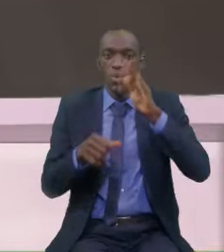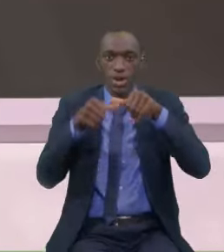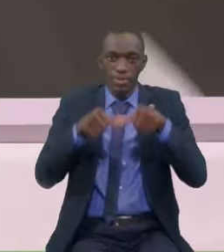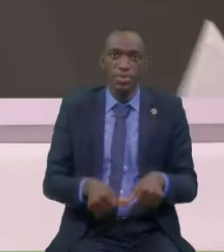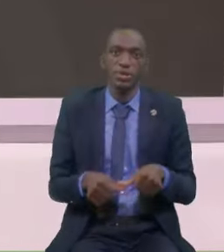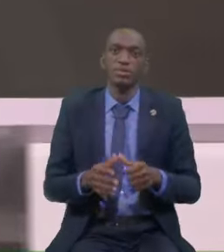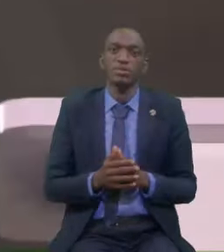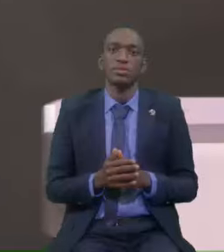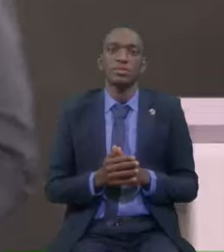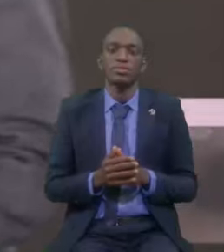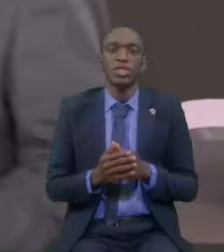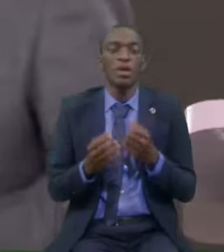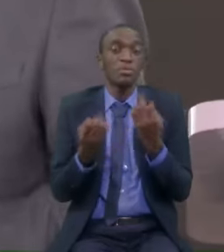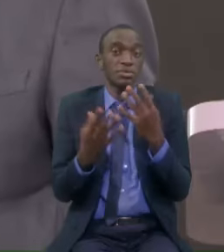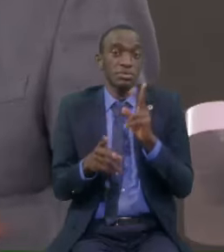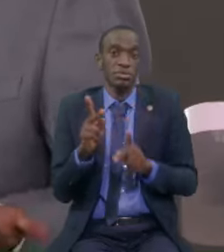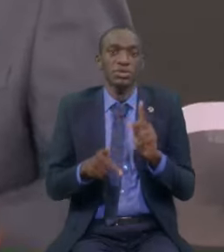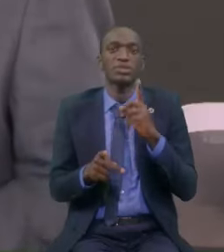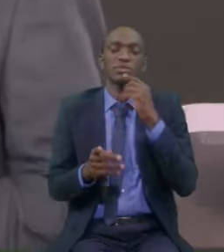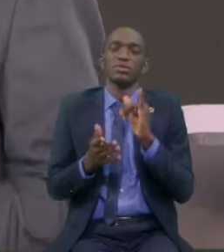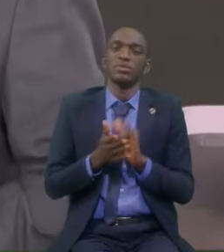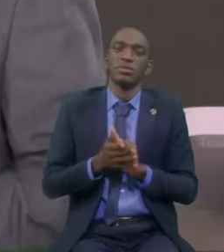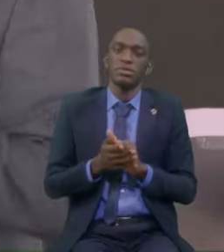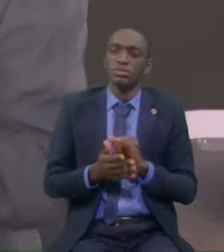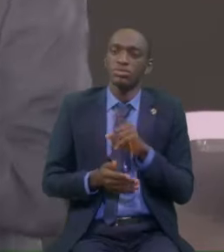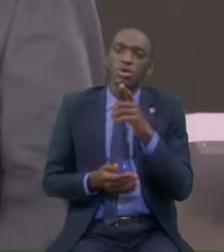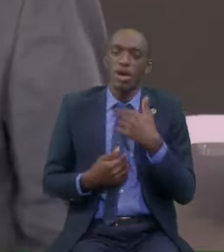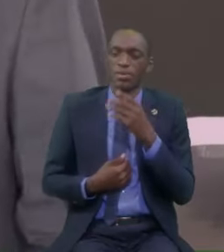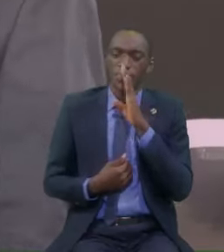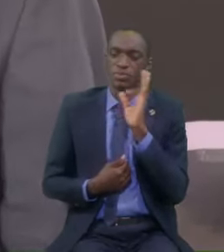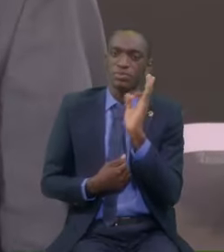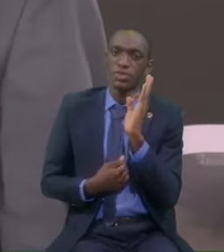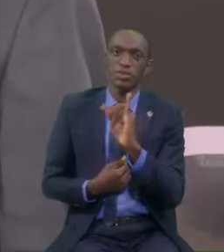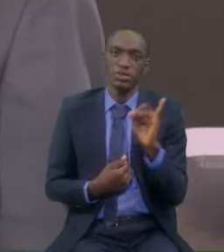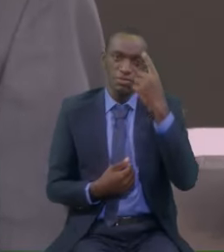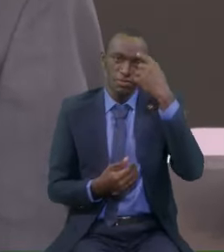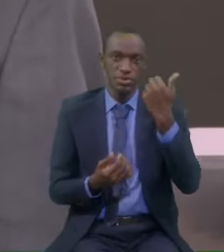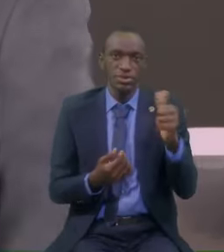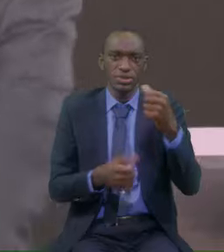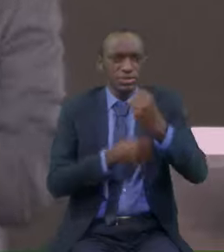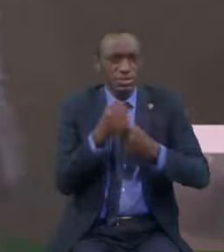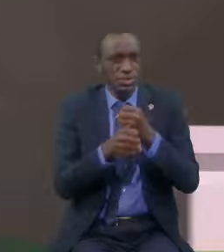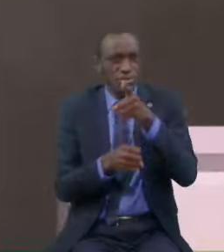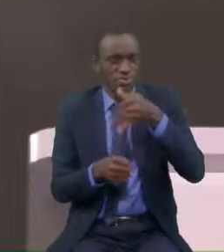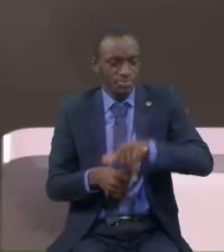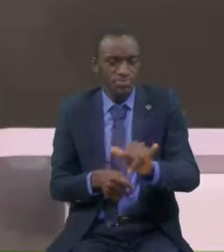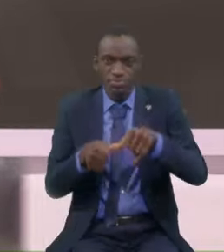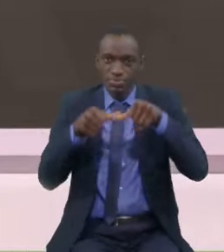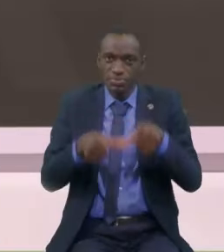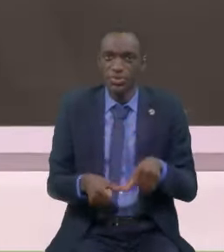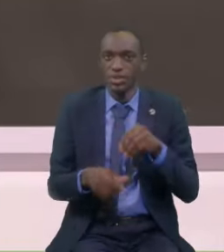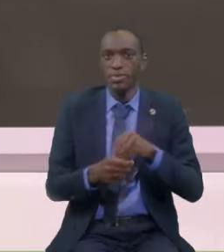is it? You've been ministering for 10 years and you still abide in ministry and you still have